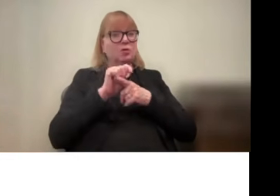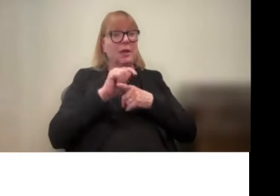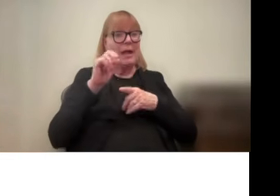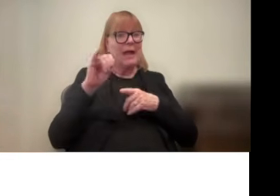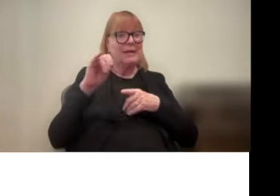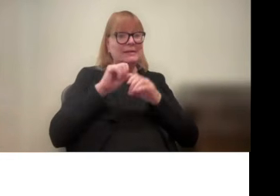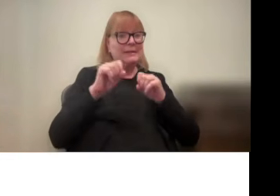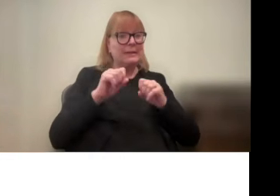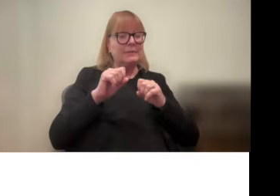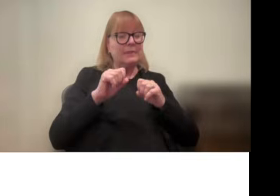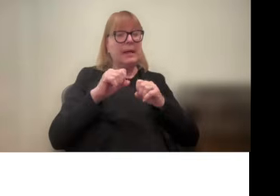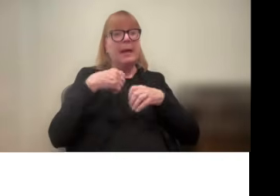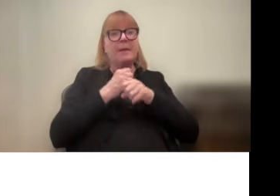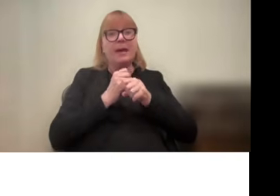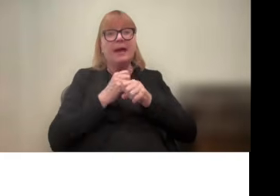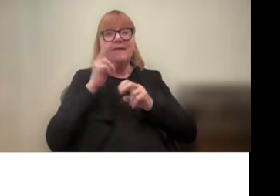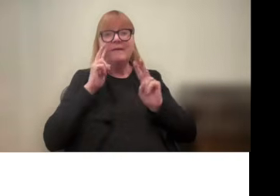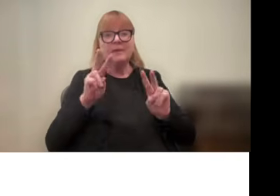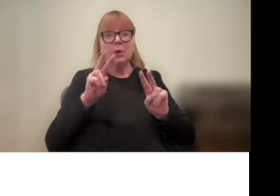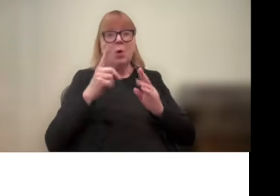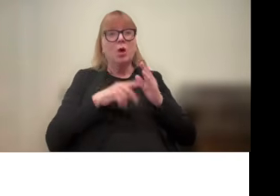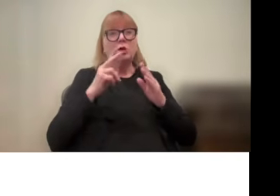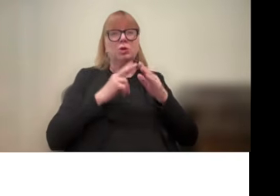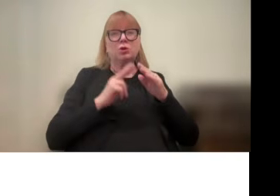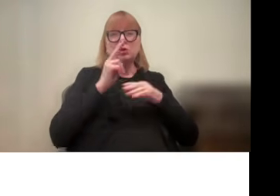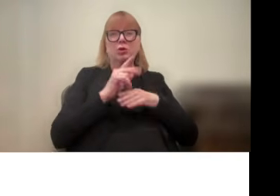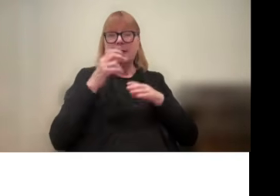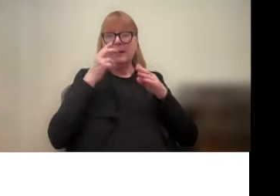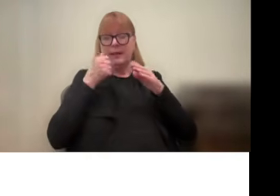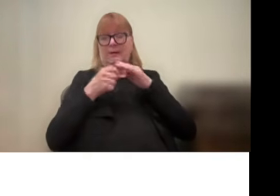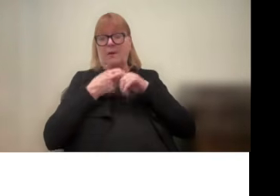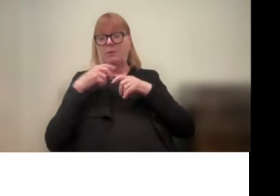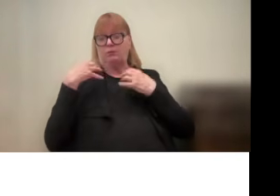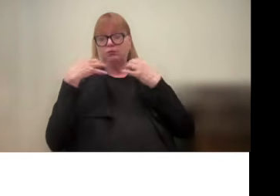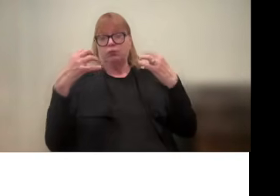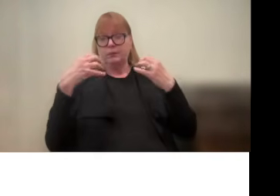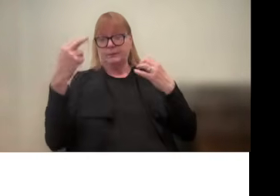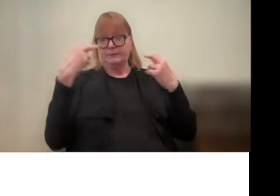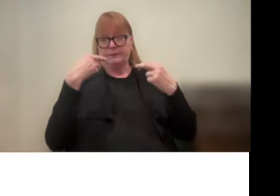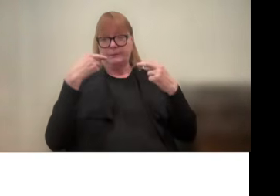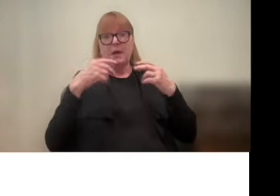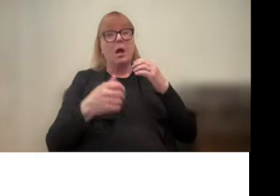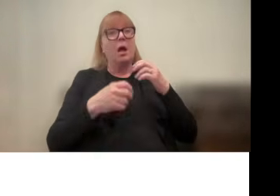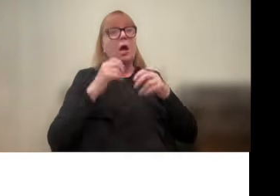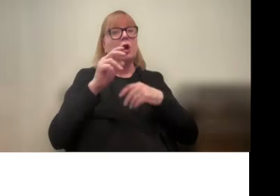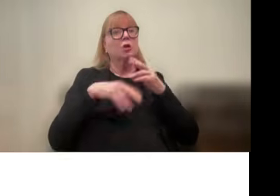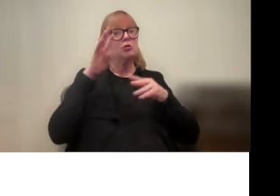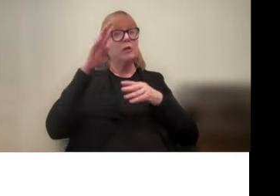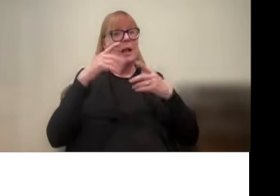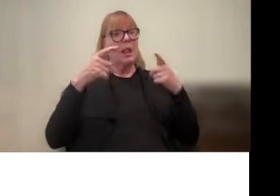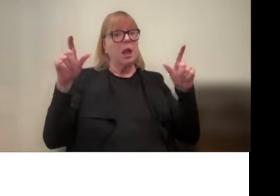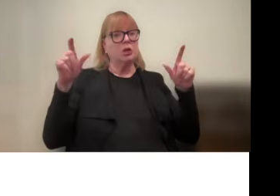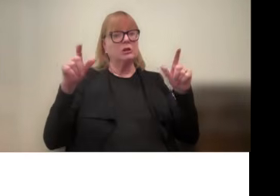AI systems, making visible what is usually hidden from public view. He also constructs large-scale photographic